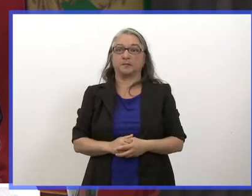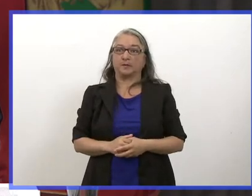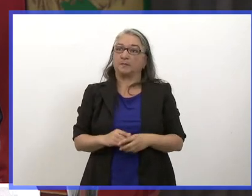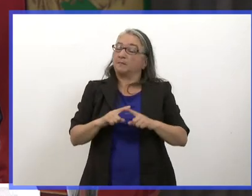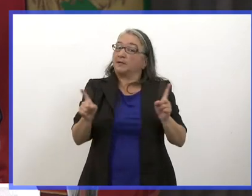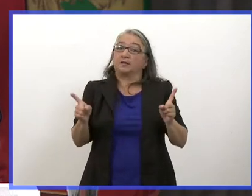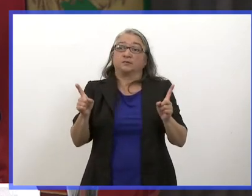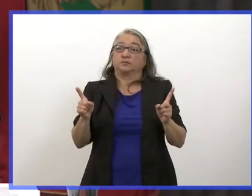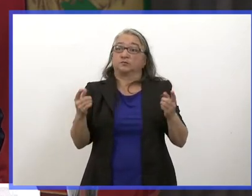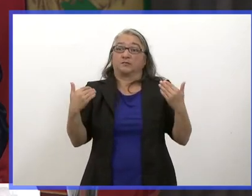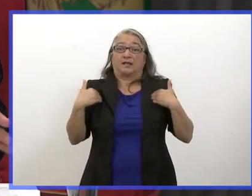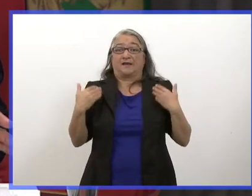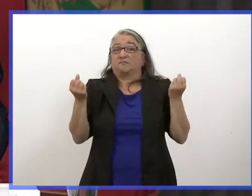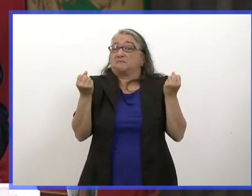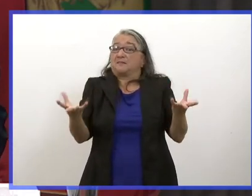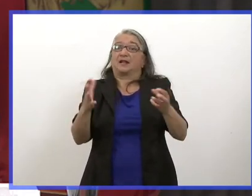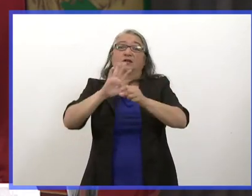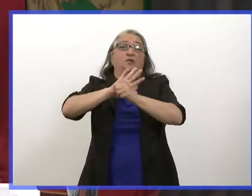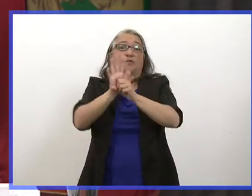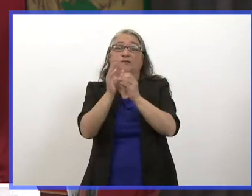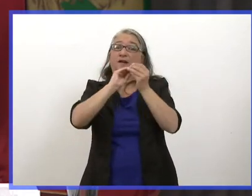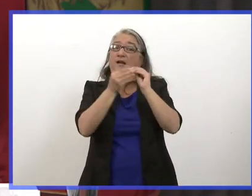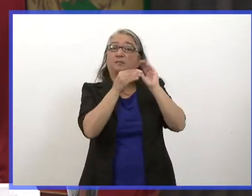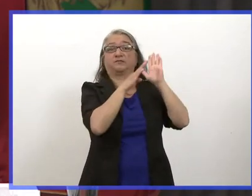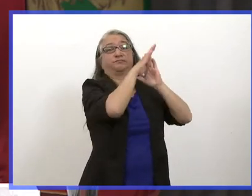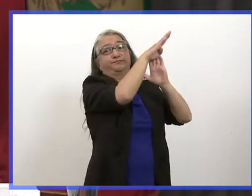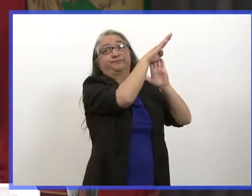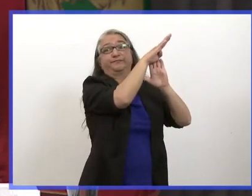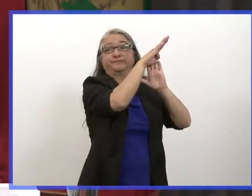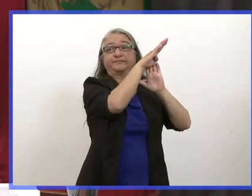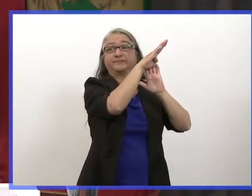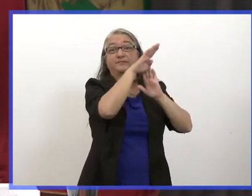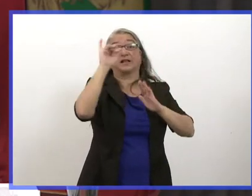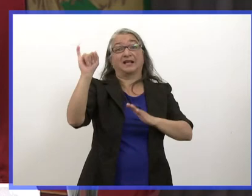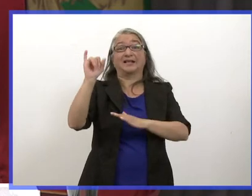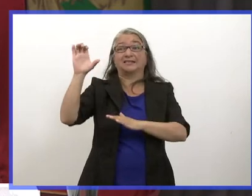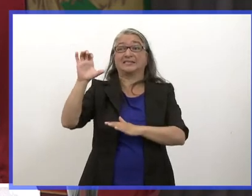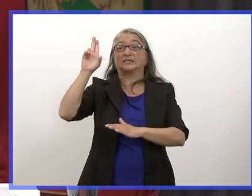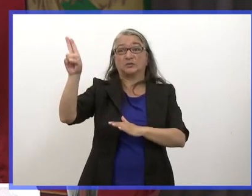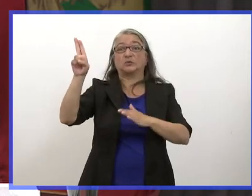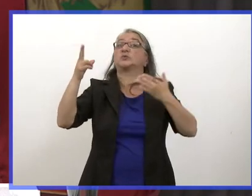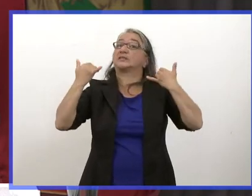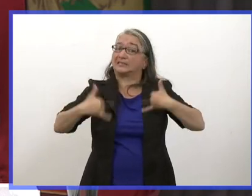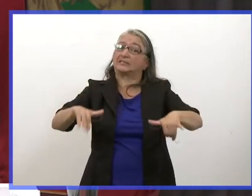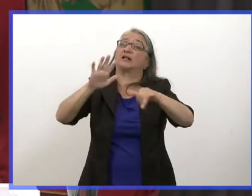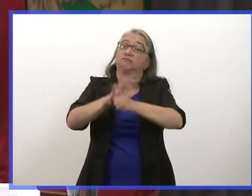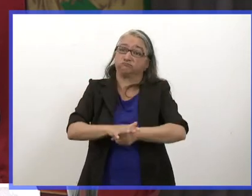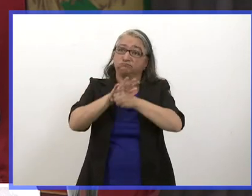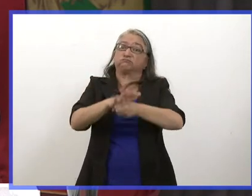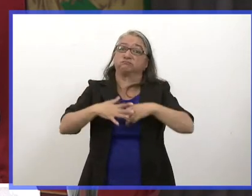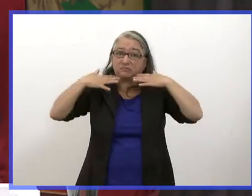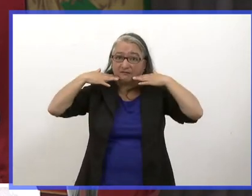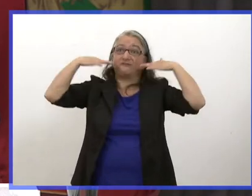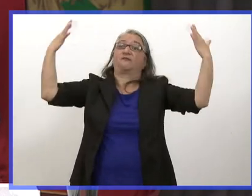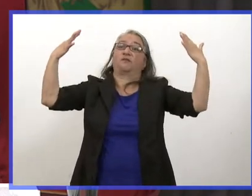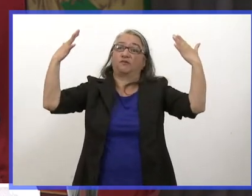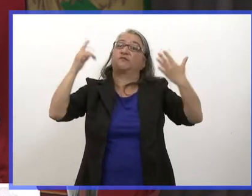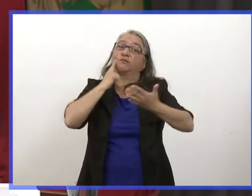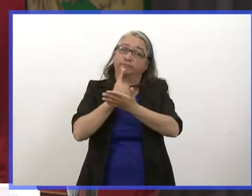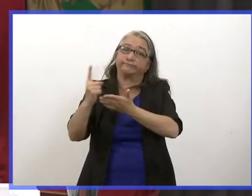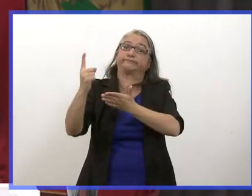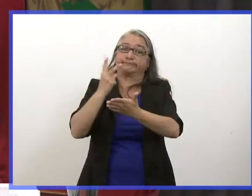of hospitalizations presently, that ICU demands will not be dissipating in the next few weeks. I would also